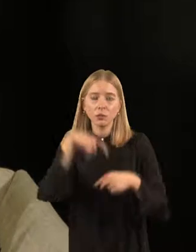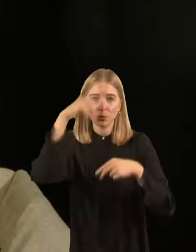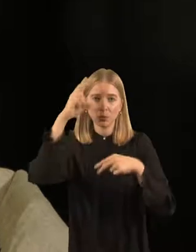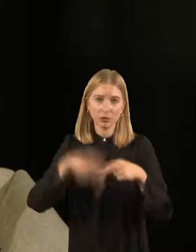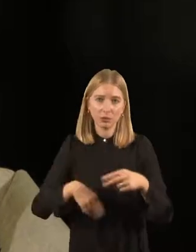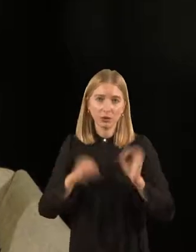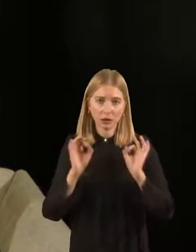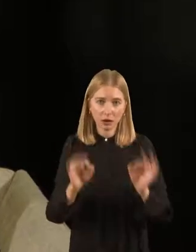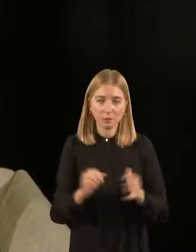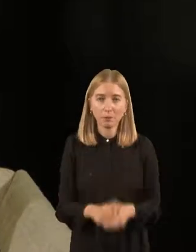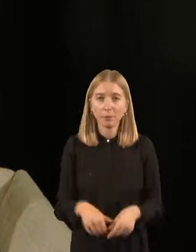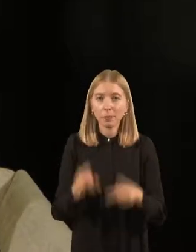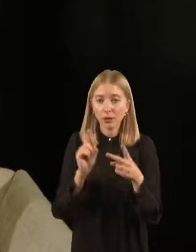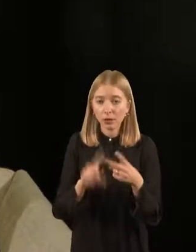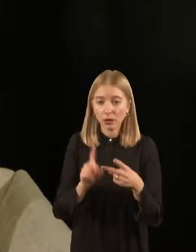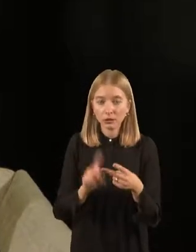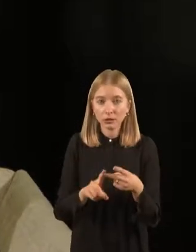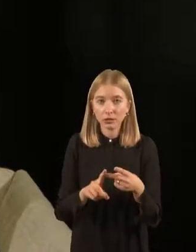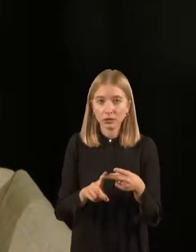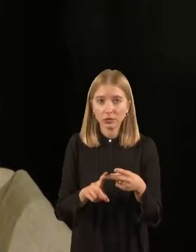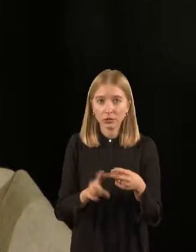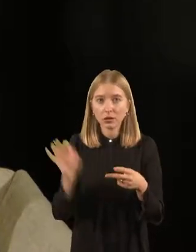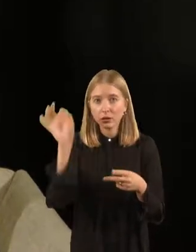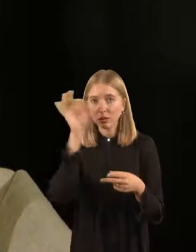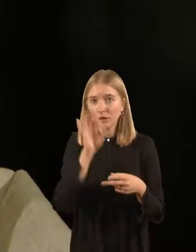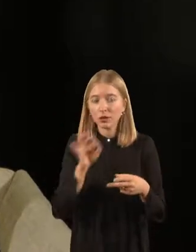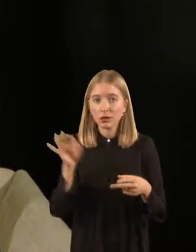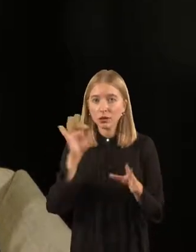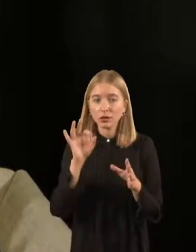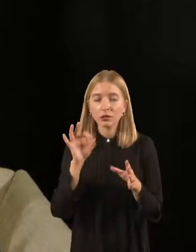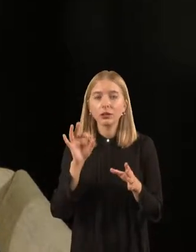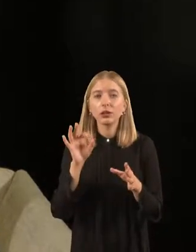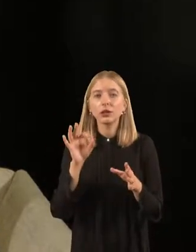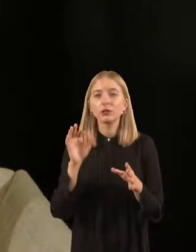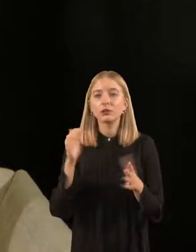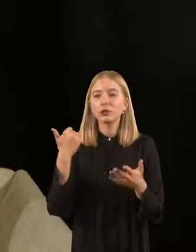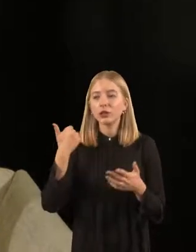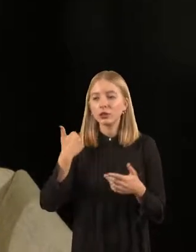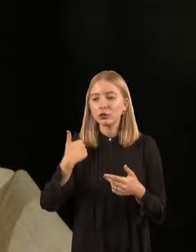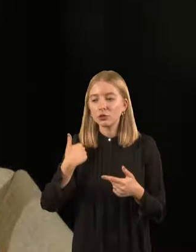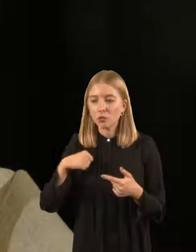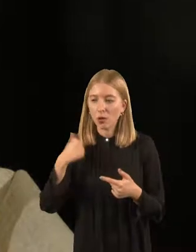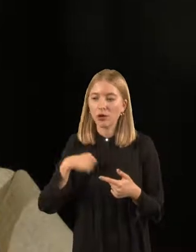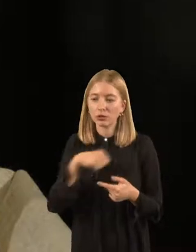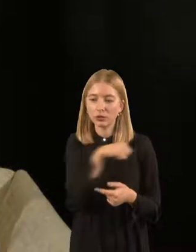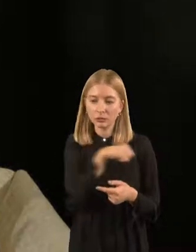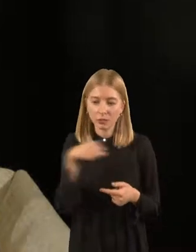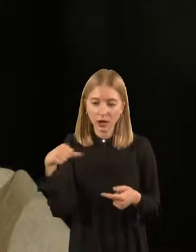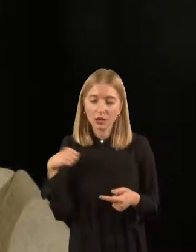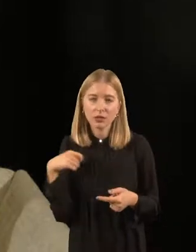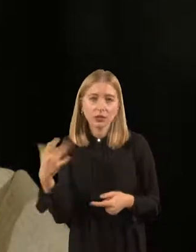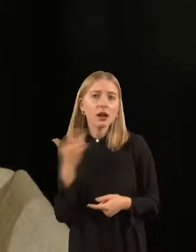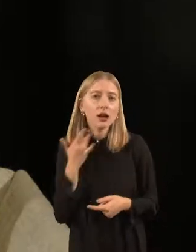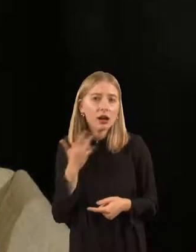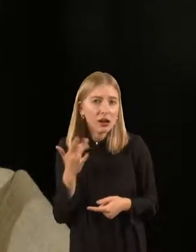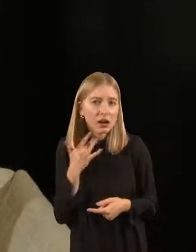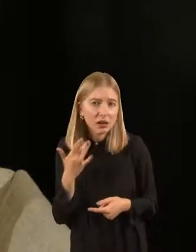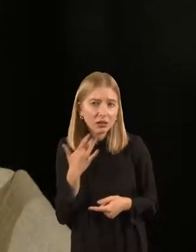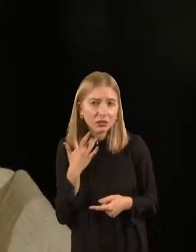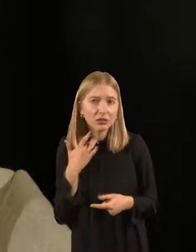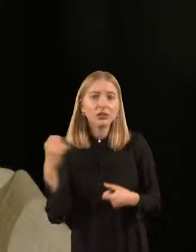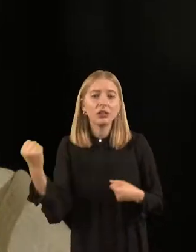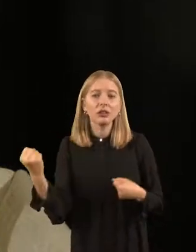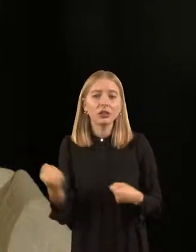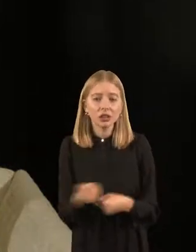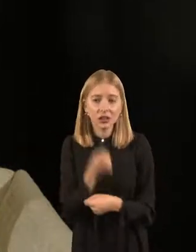So political will is important when it comes to political decisions, but the second part of that political will